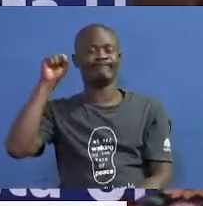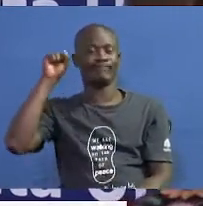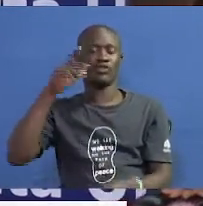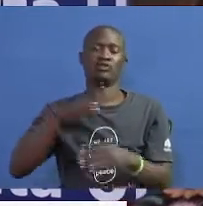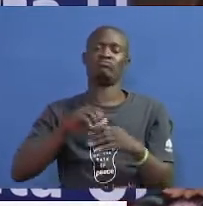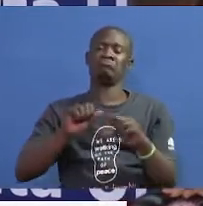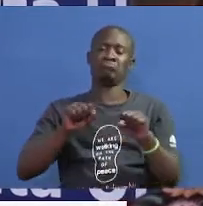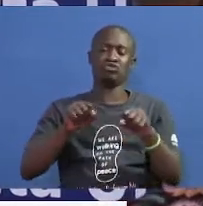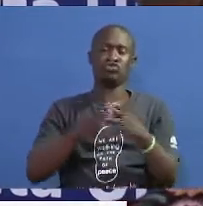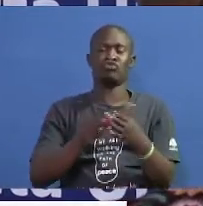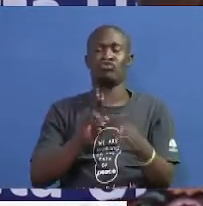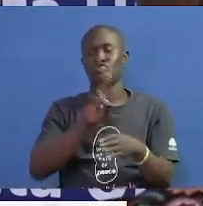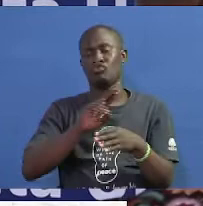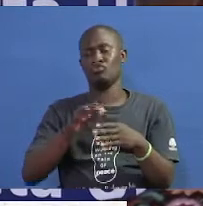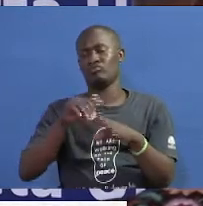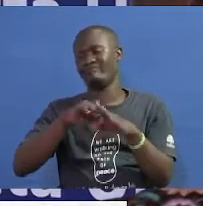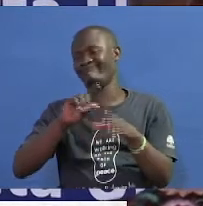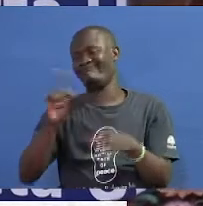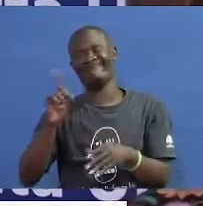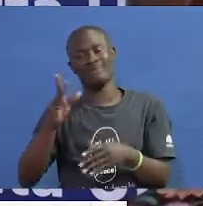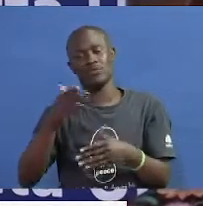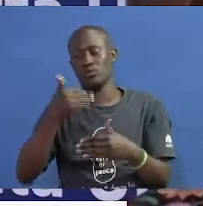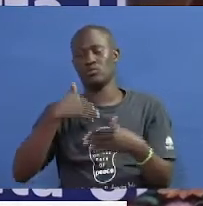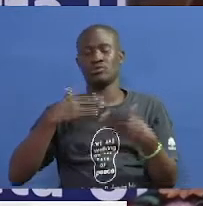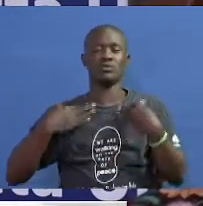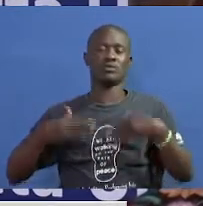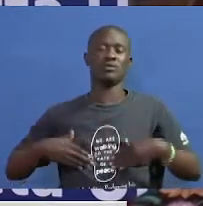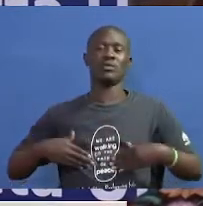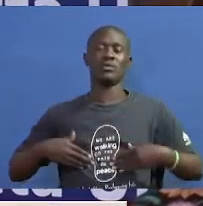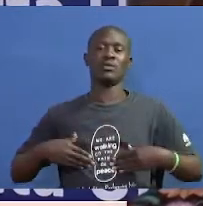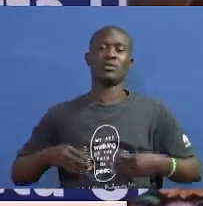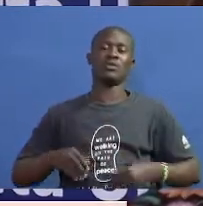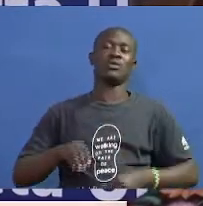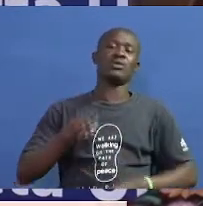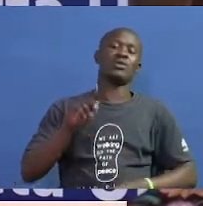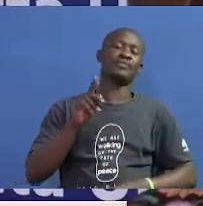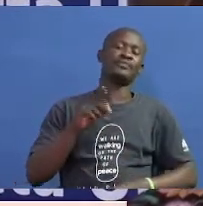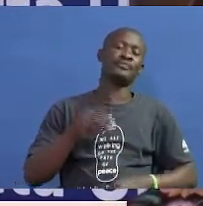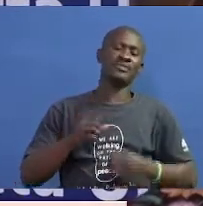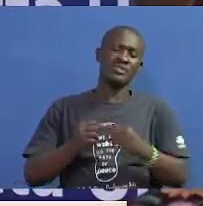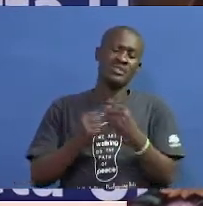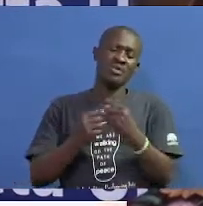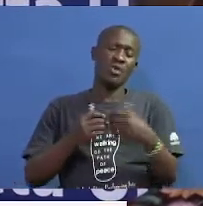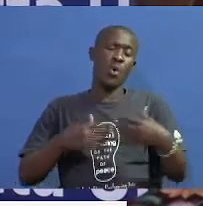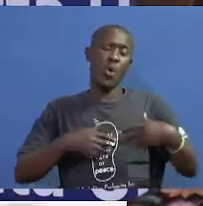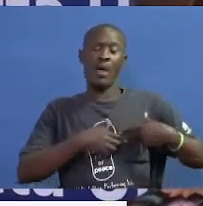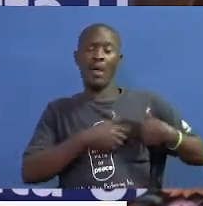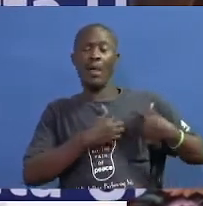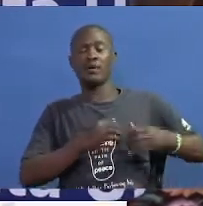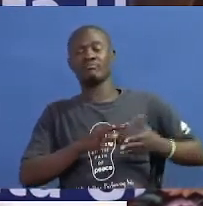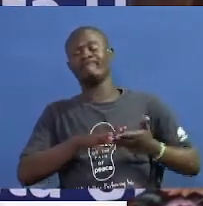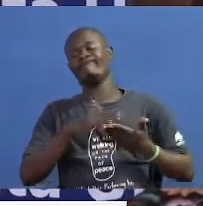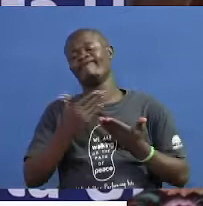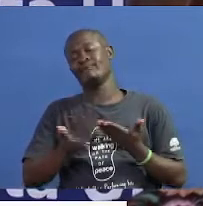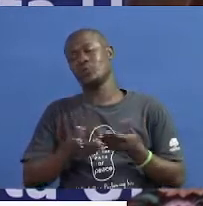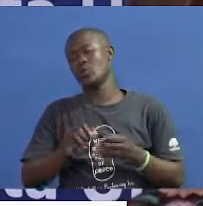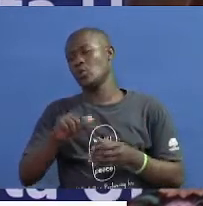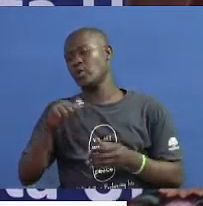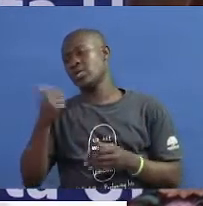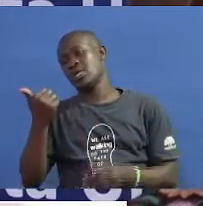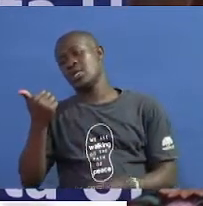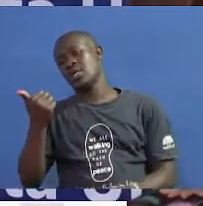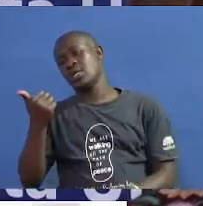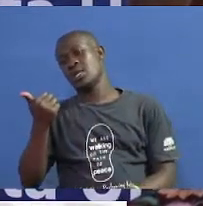body to make diagnoses for like pneumonia or heart failure or